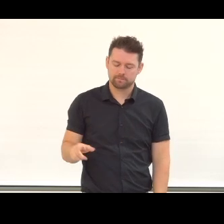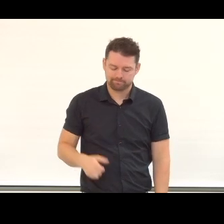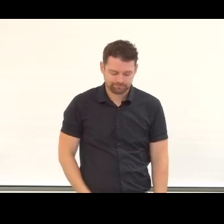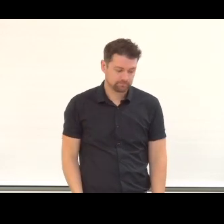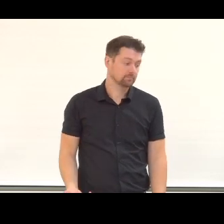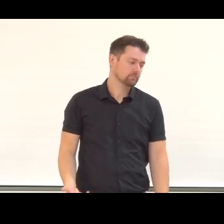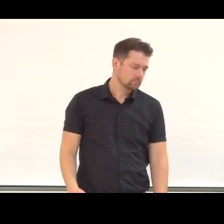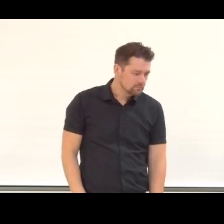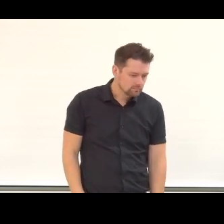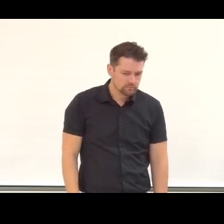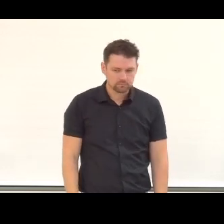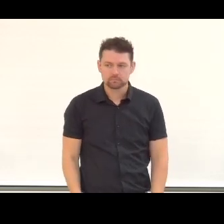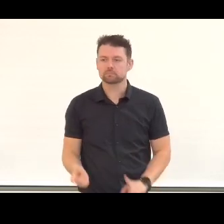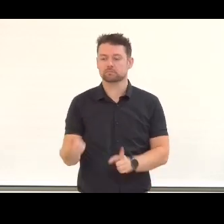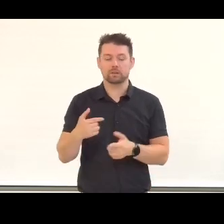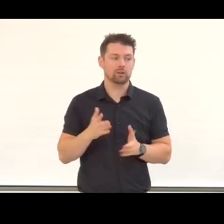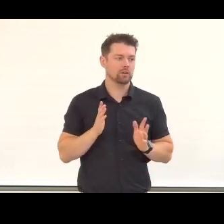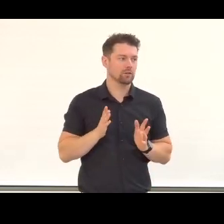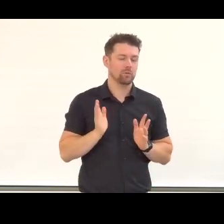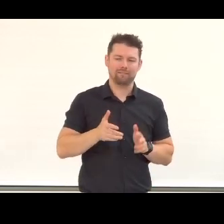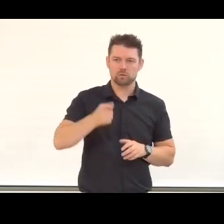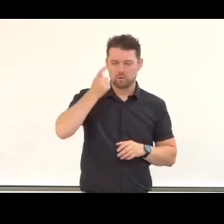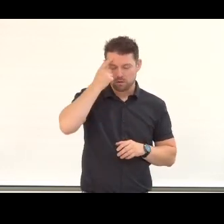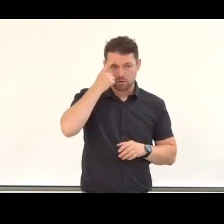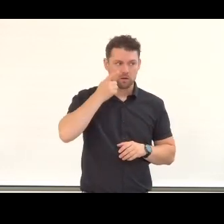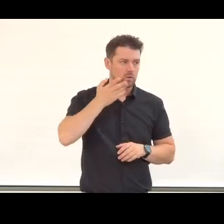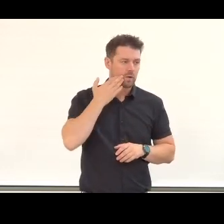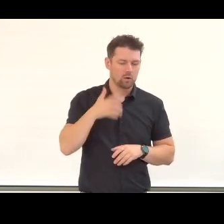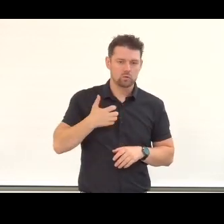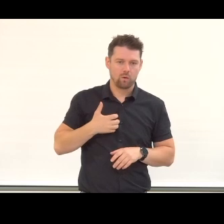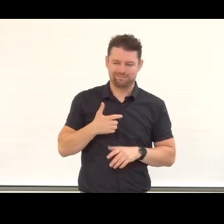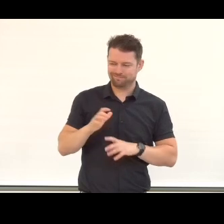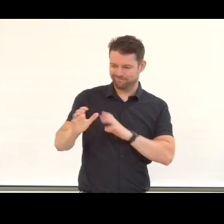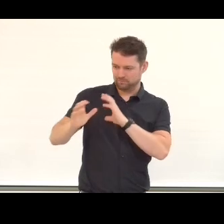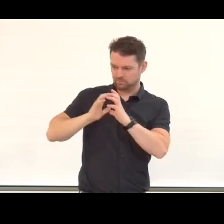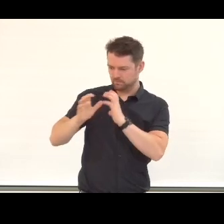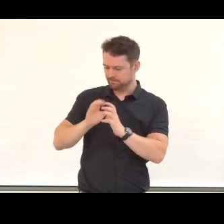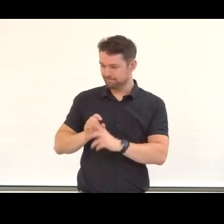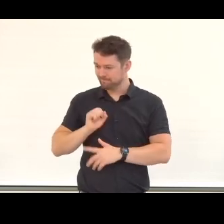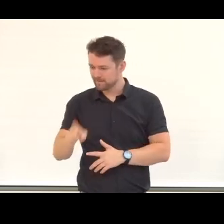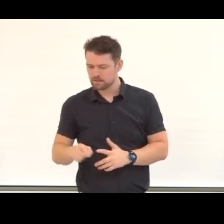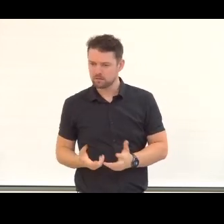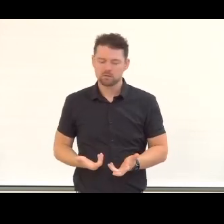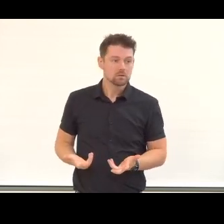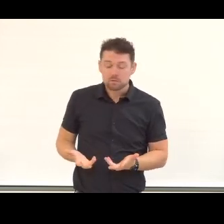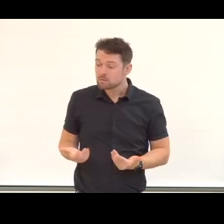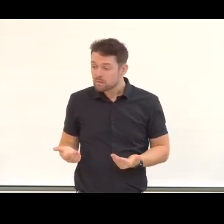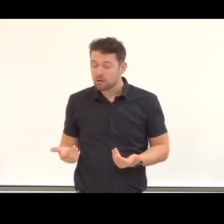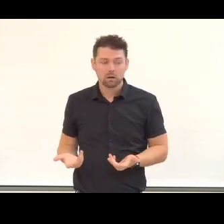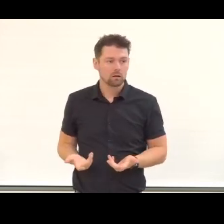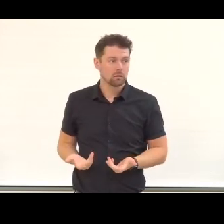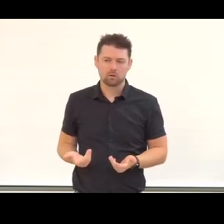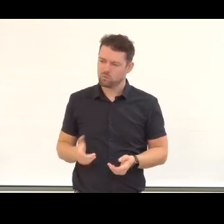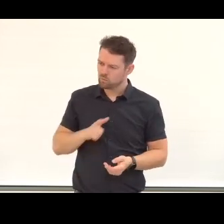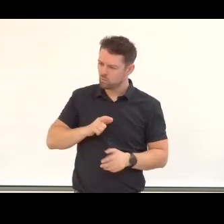to remind yourselves when you get maybe annoyed at the GOST people in the field or the Analogue astronauts, like, why haven't